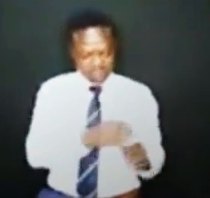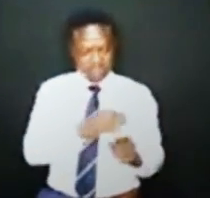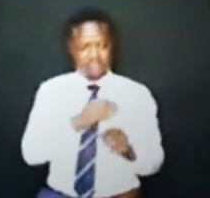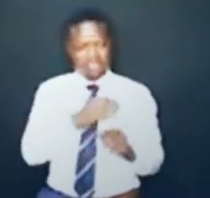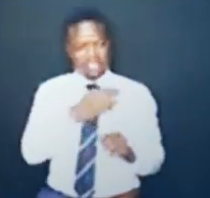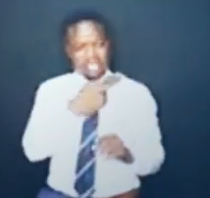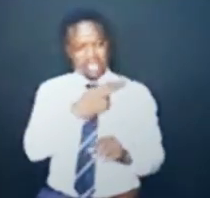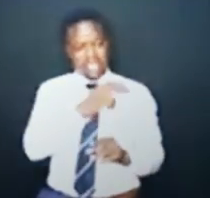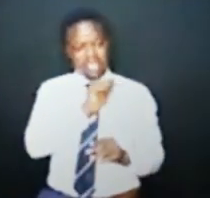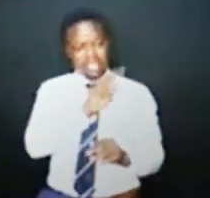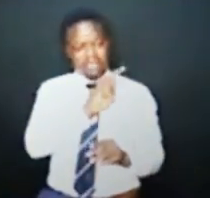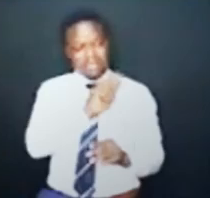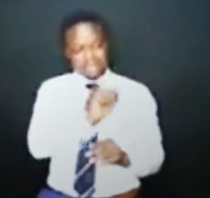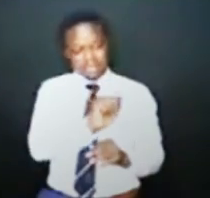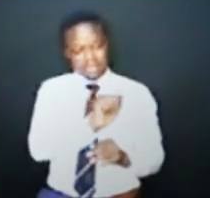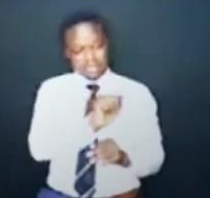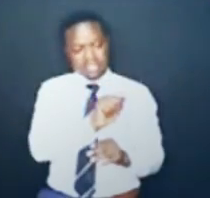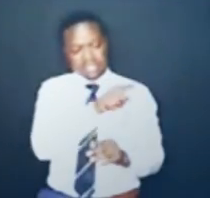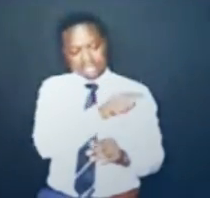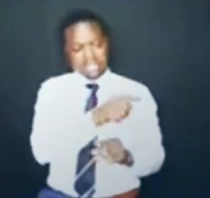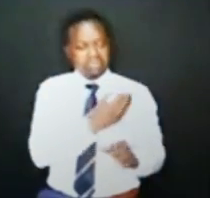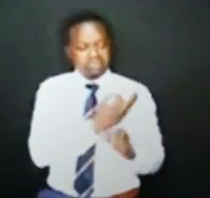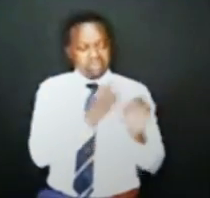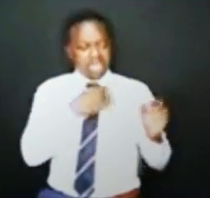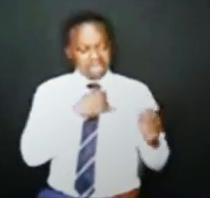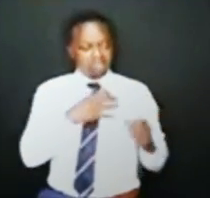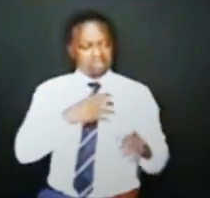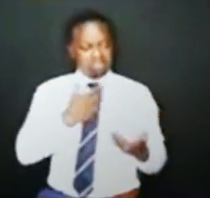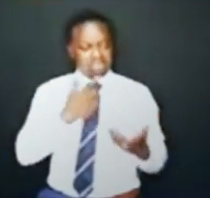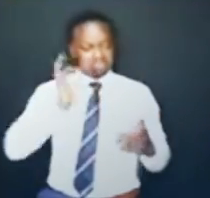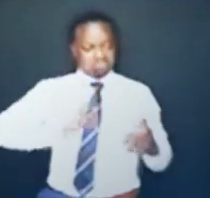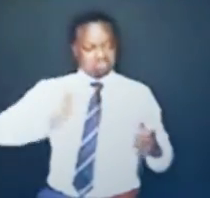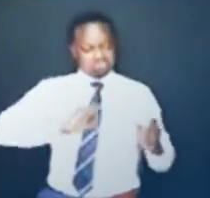one person not bowing to him was a problem